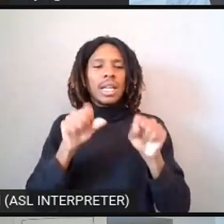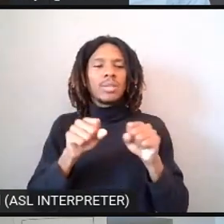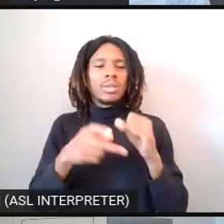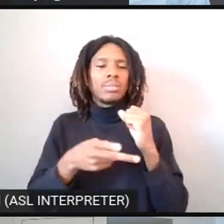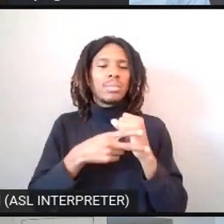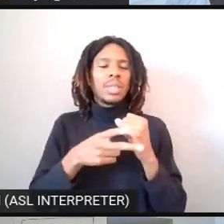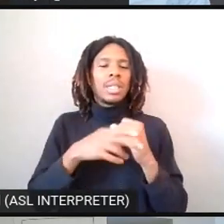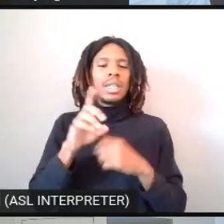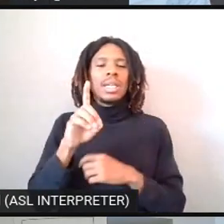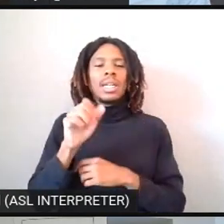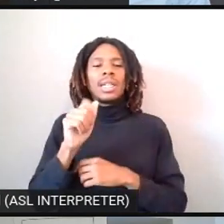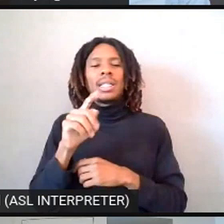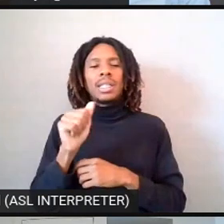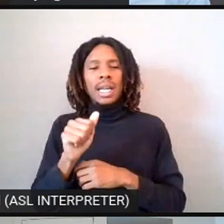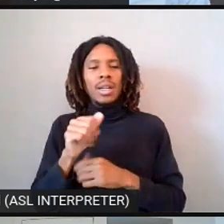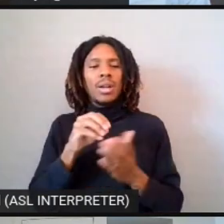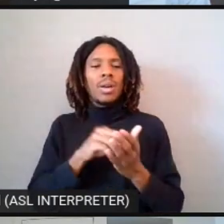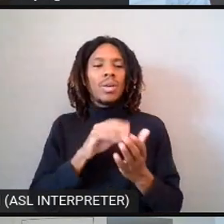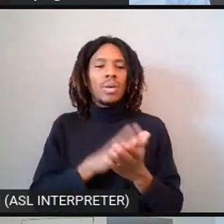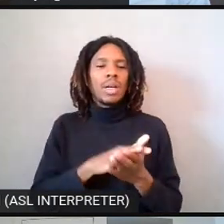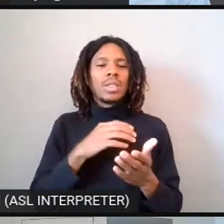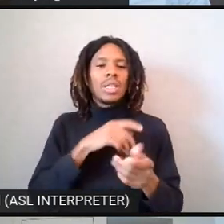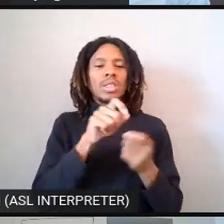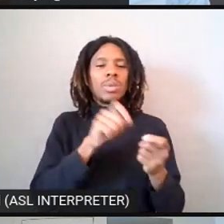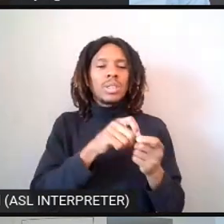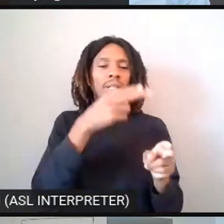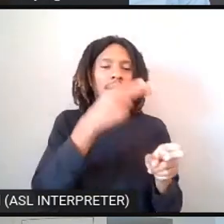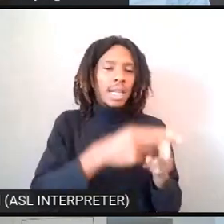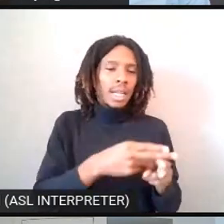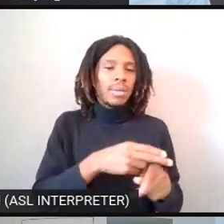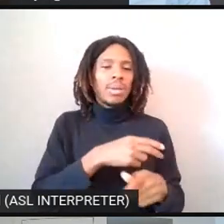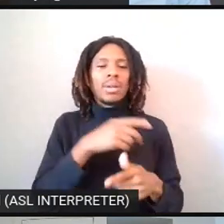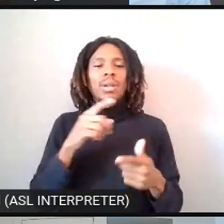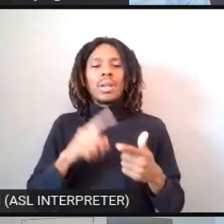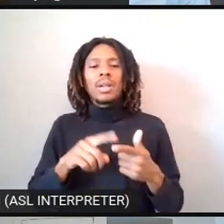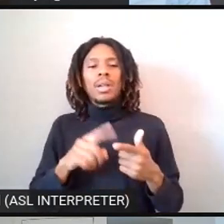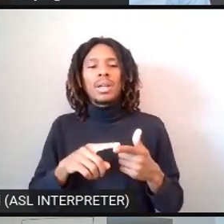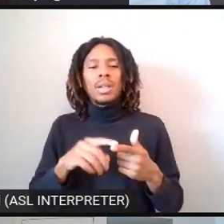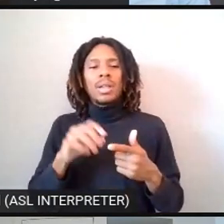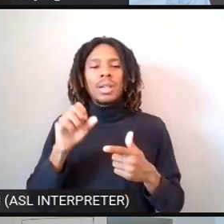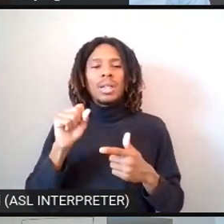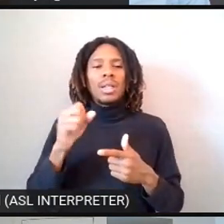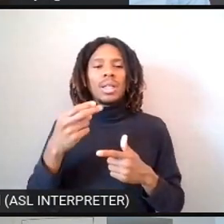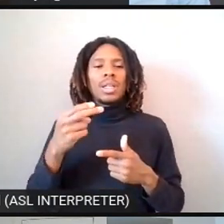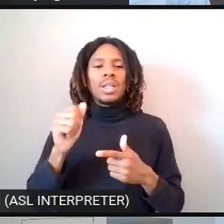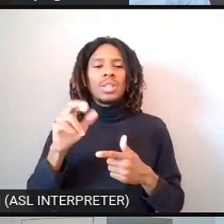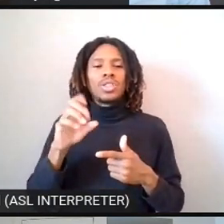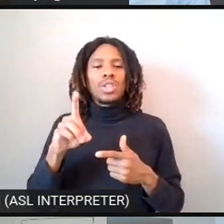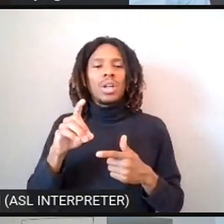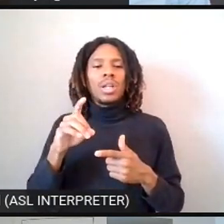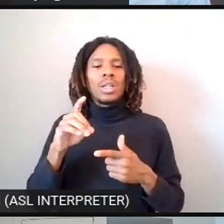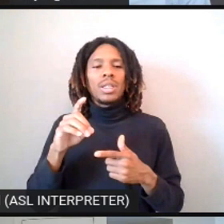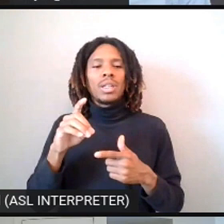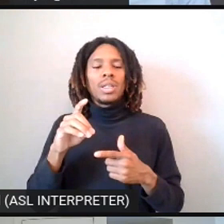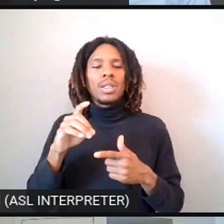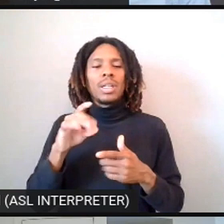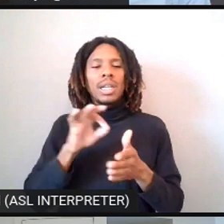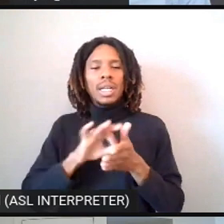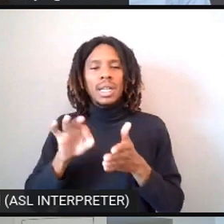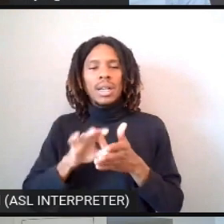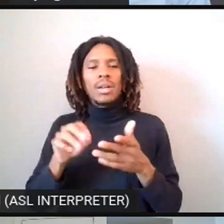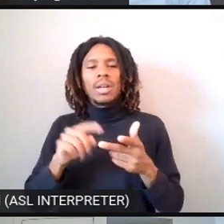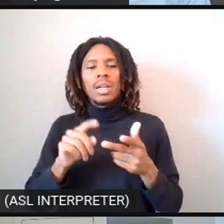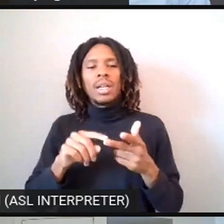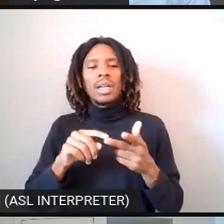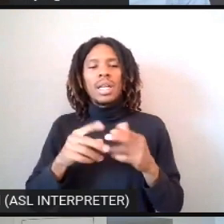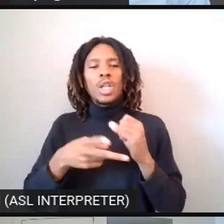continuously emitted. So I'm going to specify the name of the Kinesis stream, the shard count associated with it, and again, the retention period,